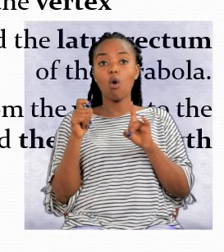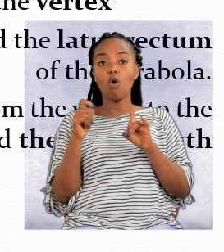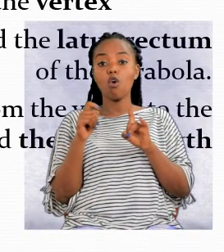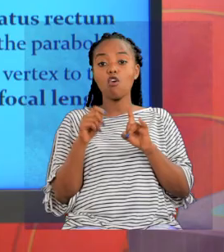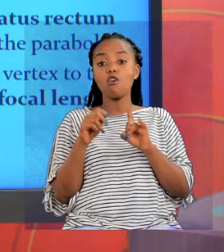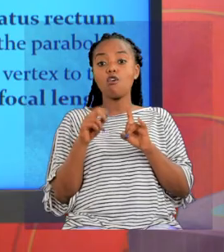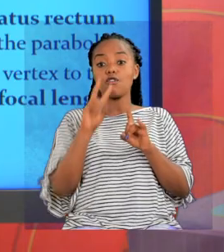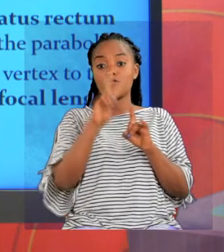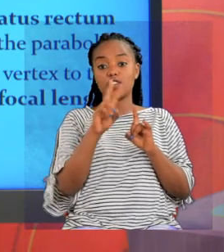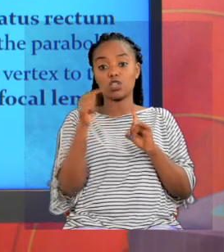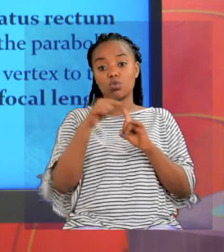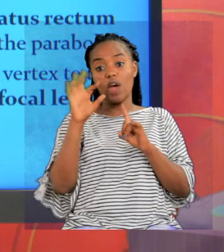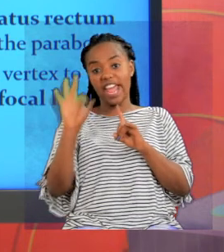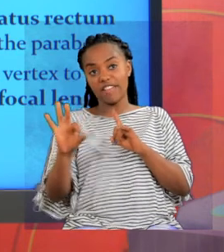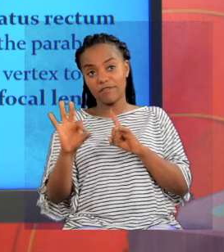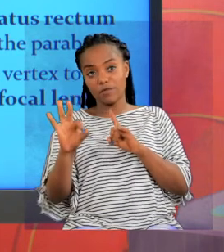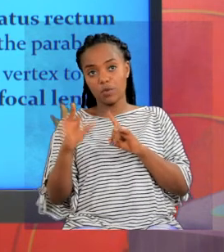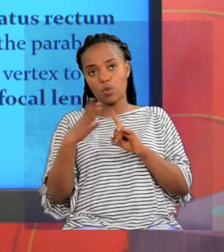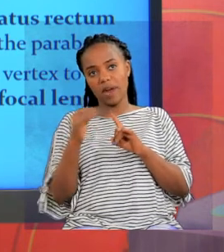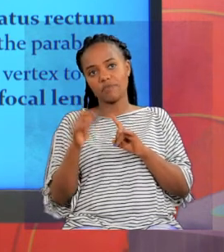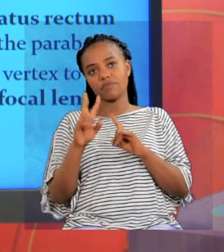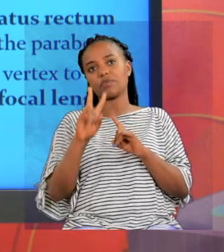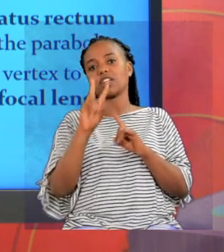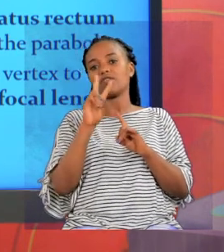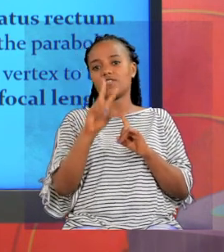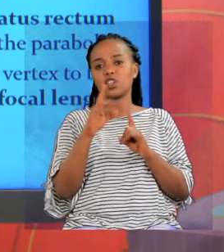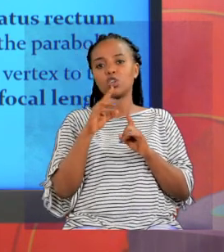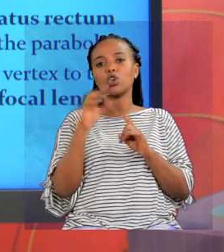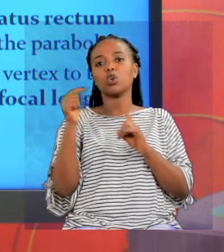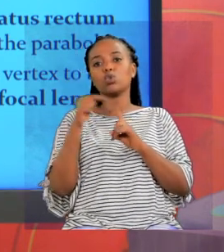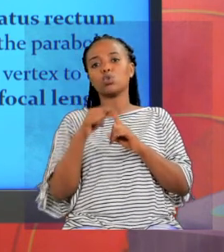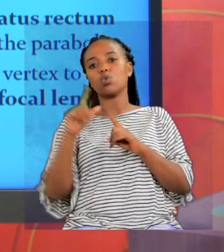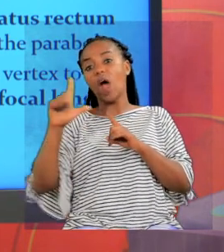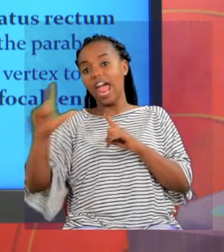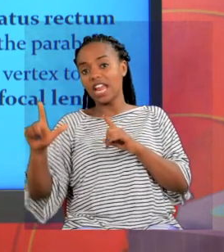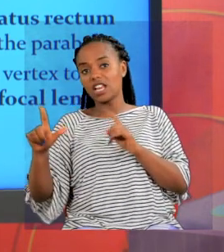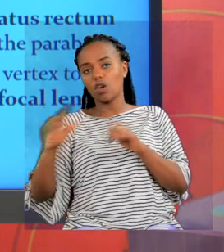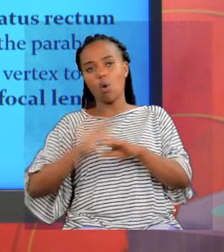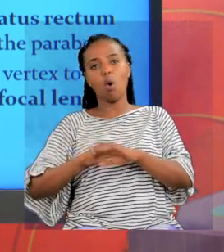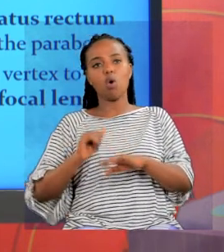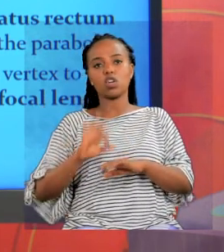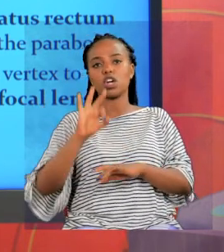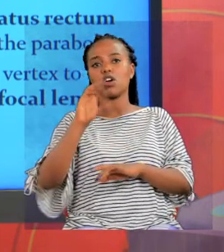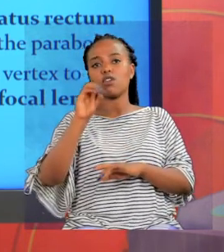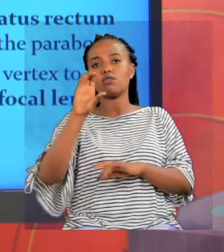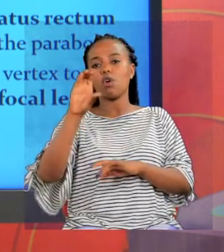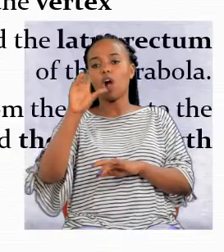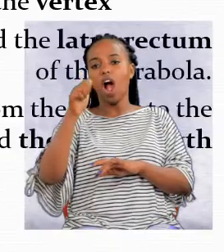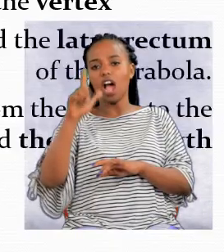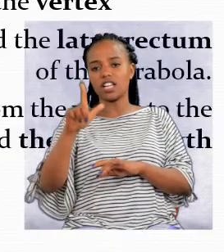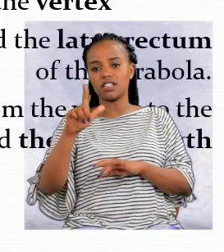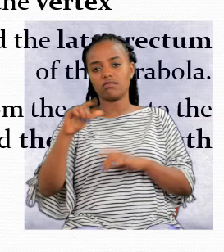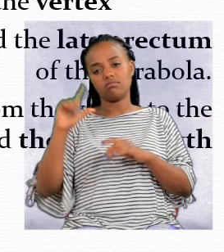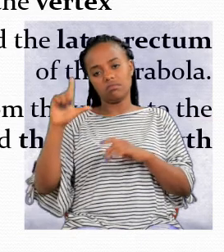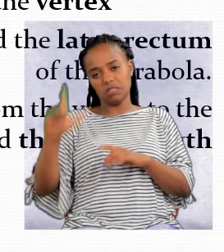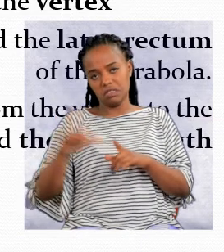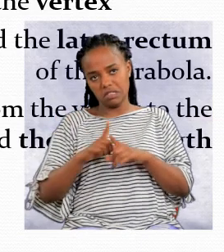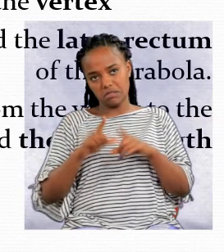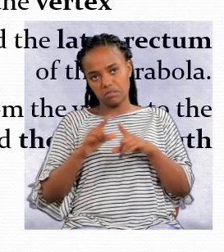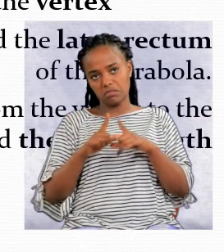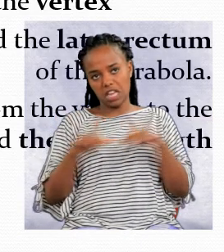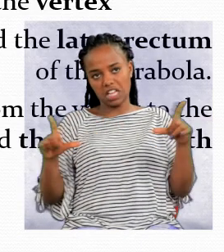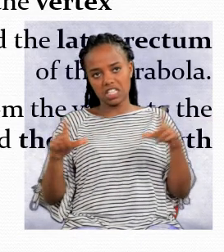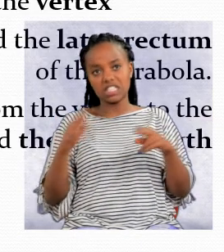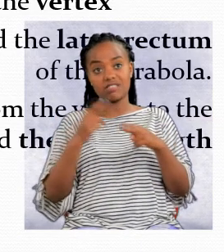vertex to focus or vertex to directrix, we call this focal length and it's denoted by the letter P.